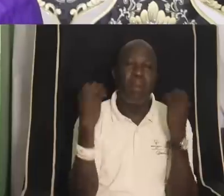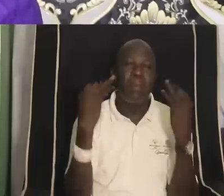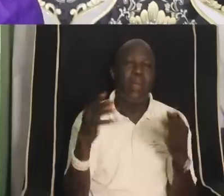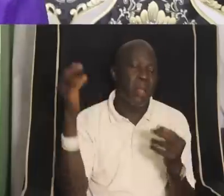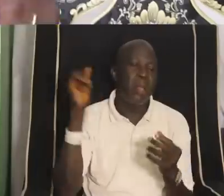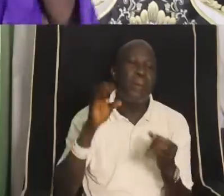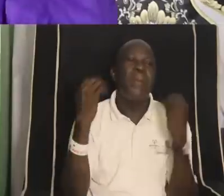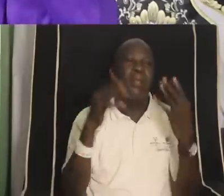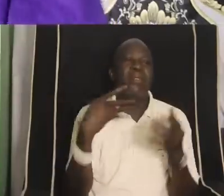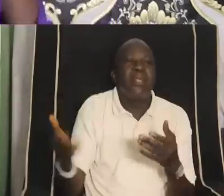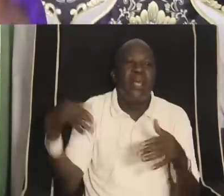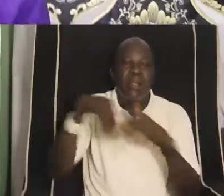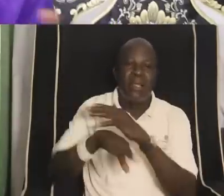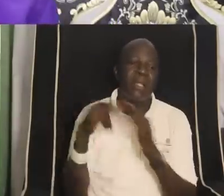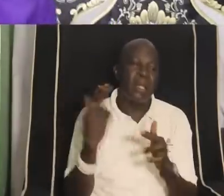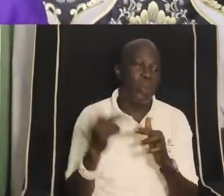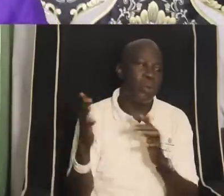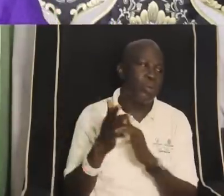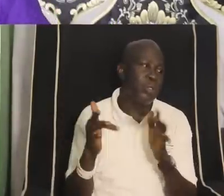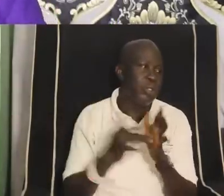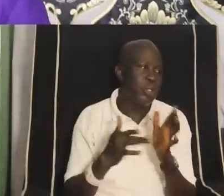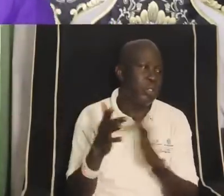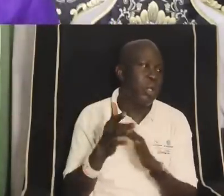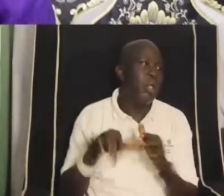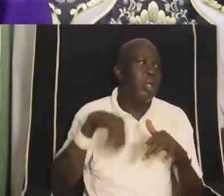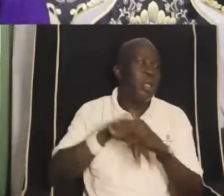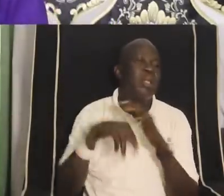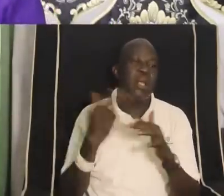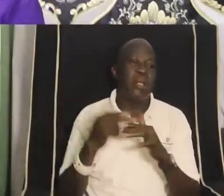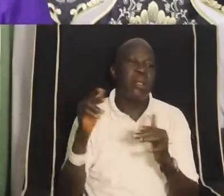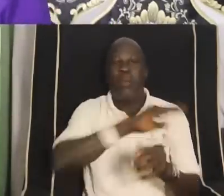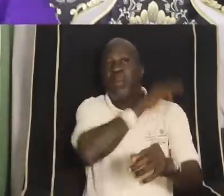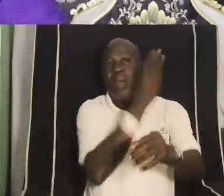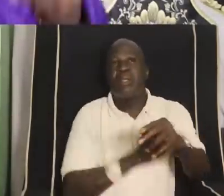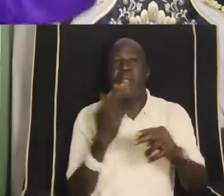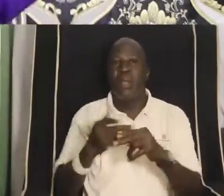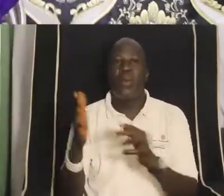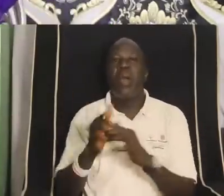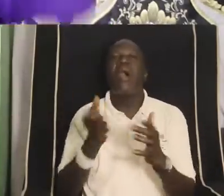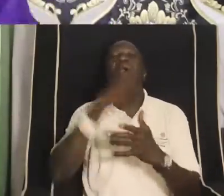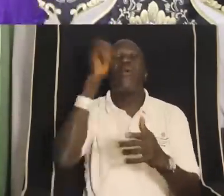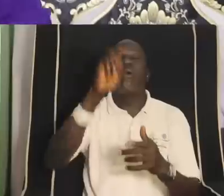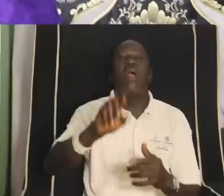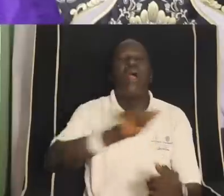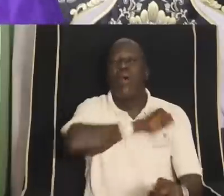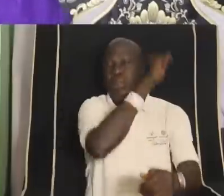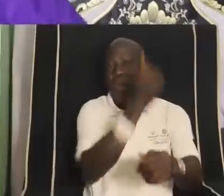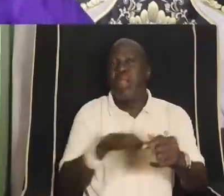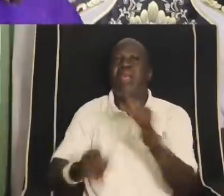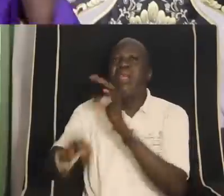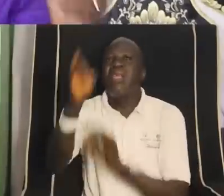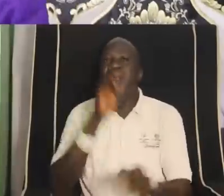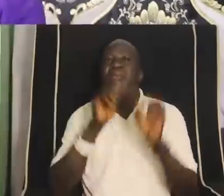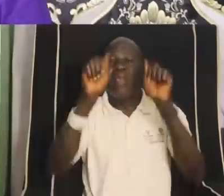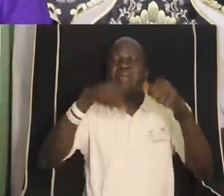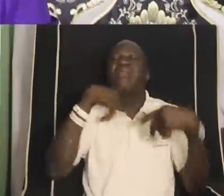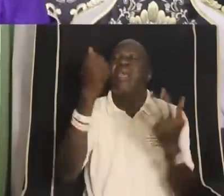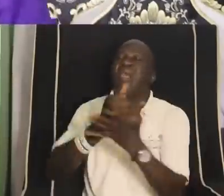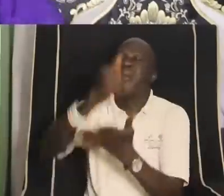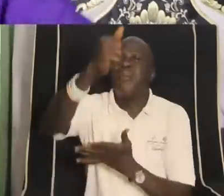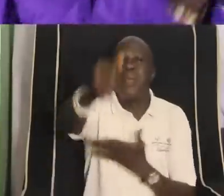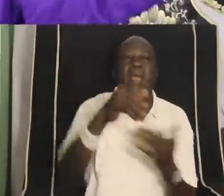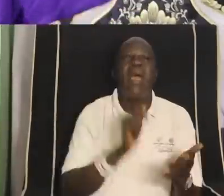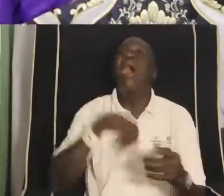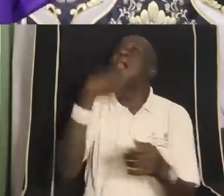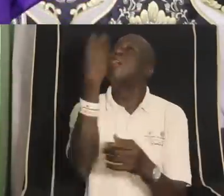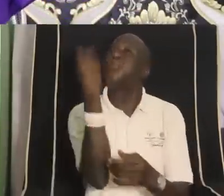will hear a lot of things. Kati rabanu. In the name of Jesus. Kateri abaraka. In the mighty name of Jesus. Mo ba ni ase. I authorize. Bi wo ba le same. Mo